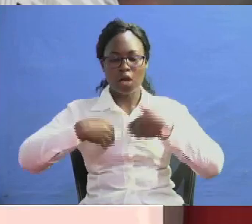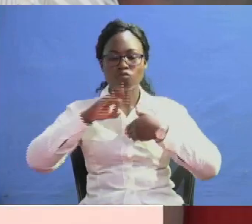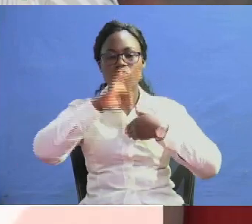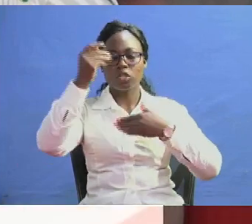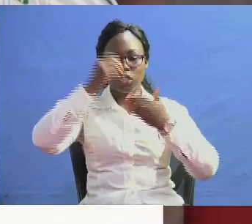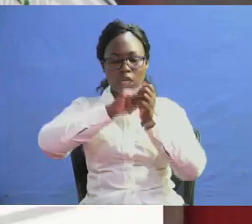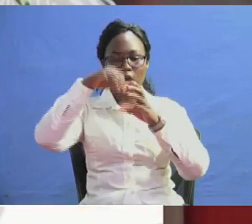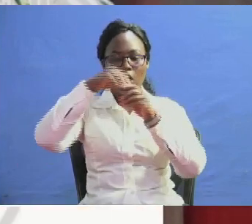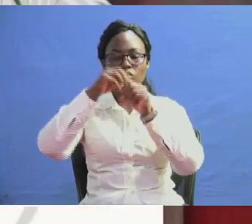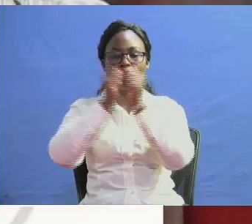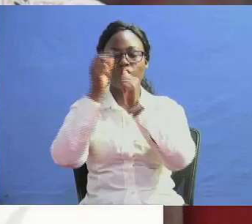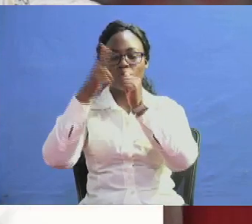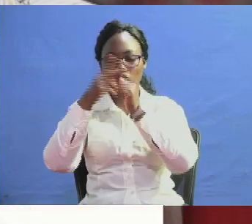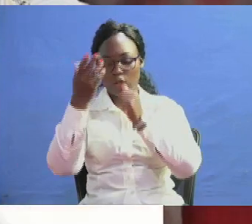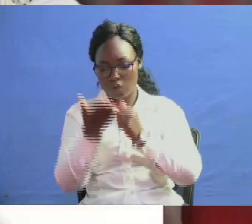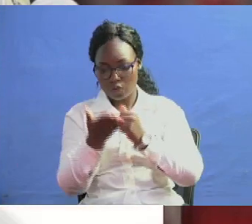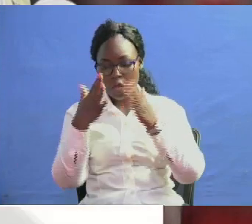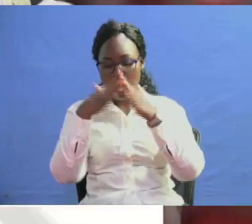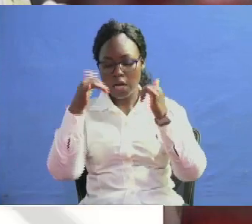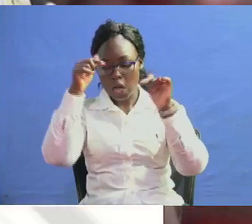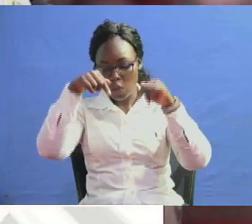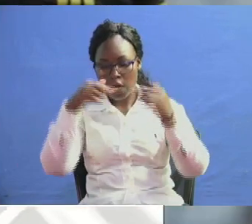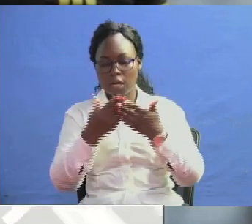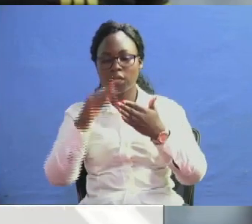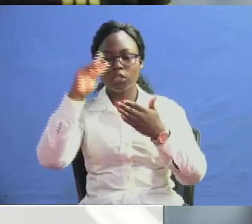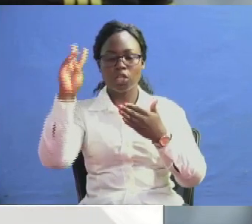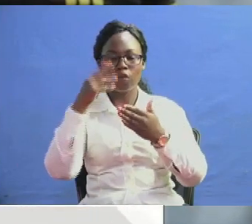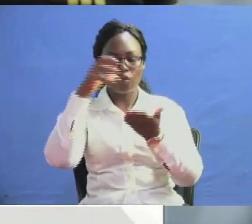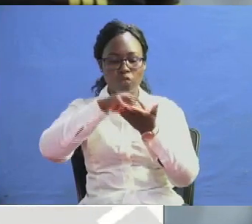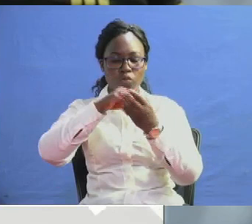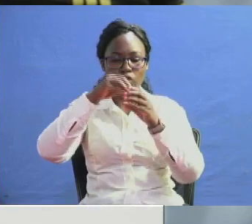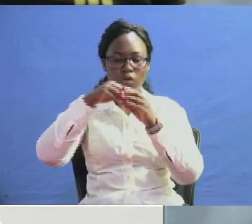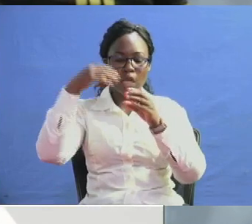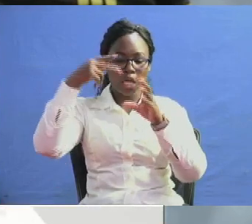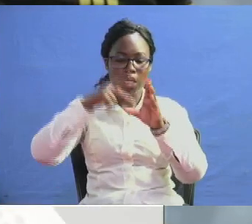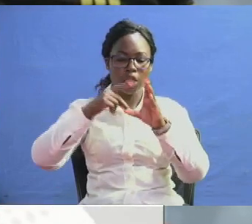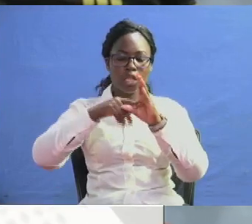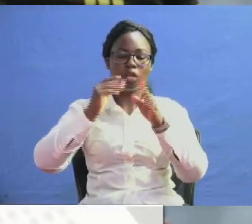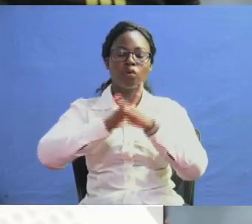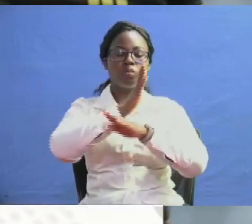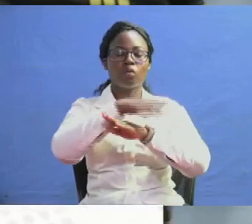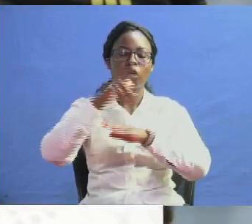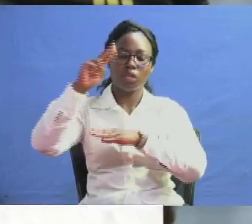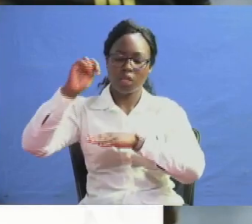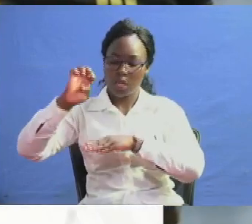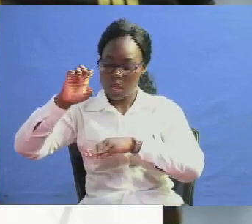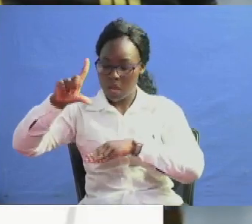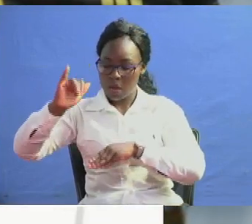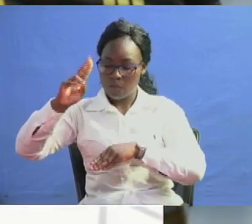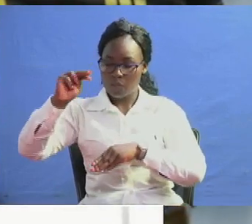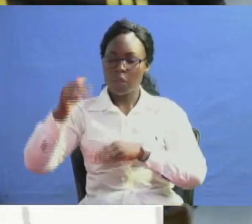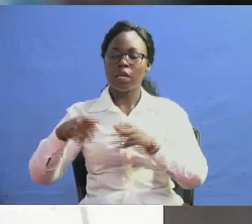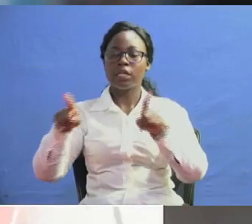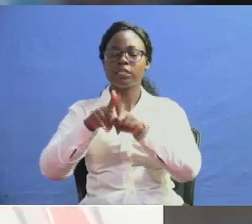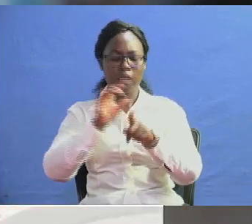12 Serie A matches, they are currently in the fourth position in the league behind AC Milan. The team is also fearful